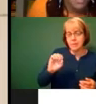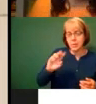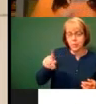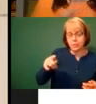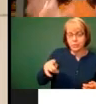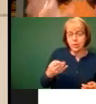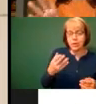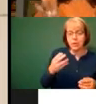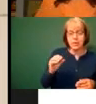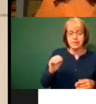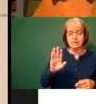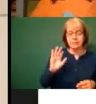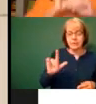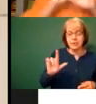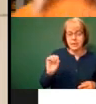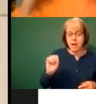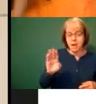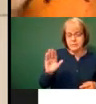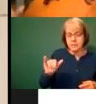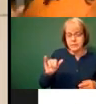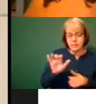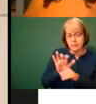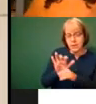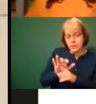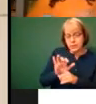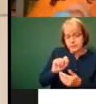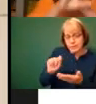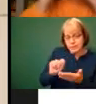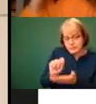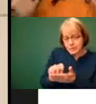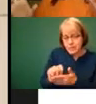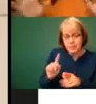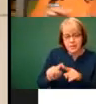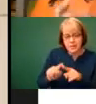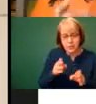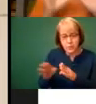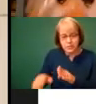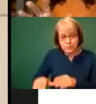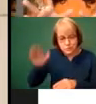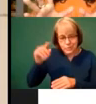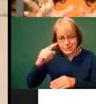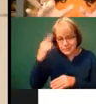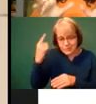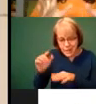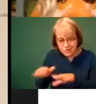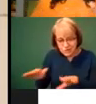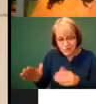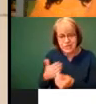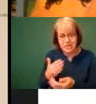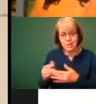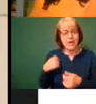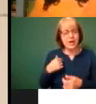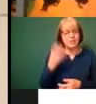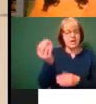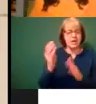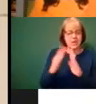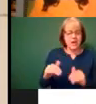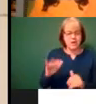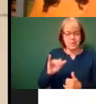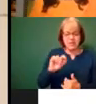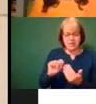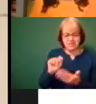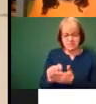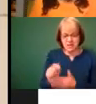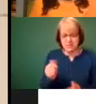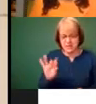Cosby anymore, but you know what I'm talking about. Different ways you can raise Black kids, but look. So suddenly my dad grabs my arm, and